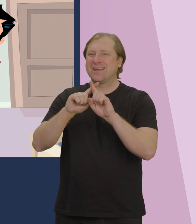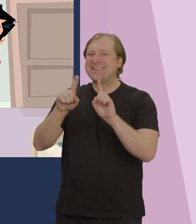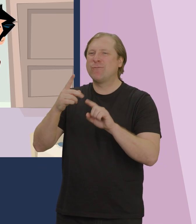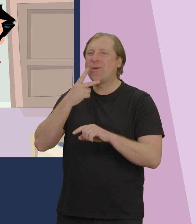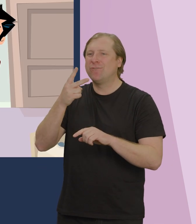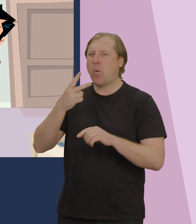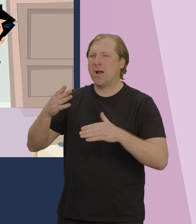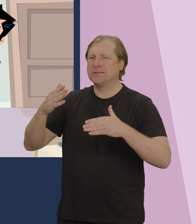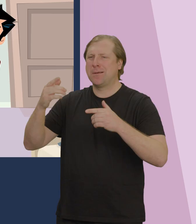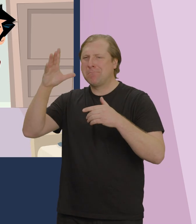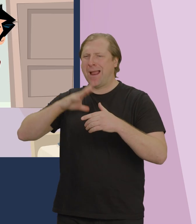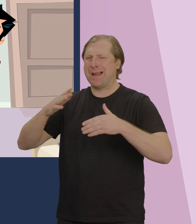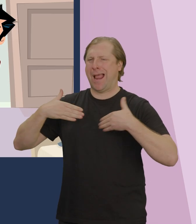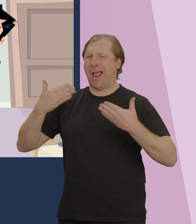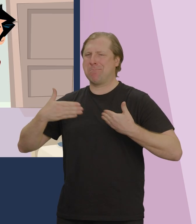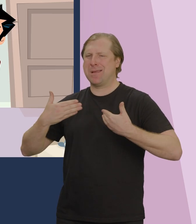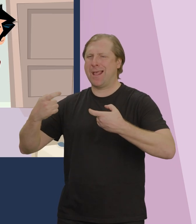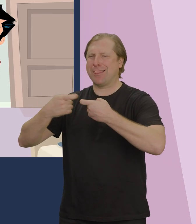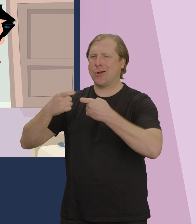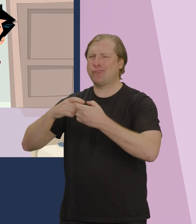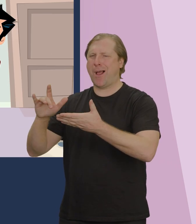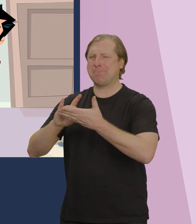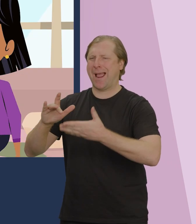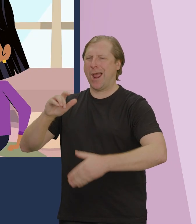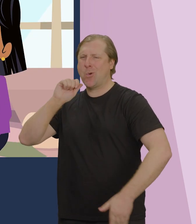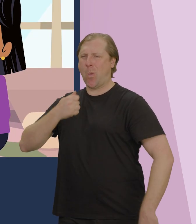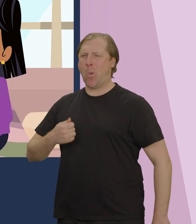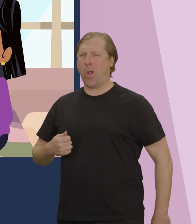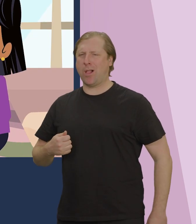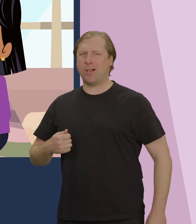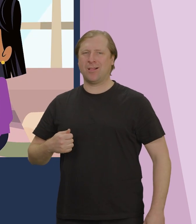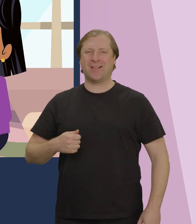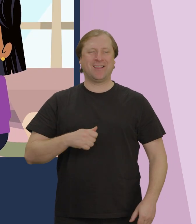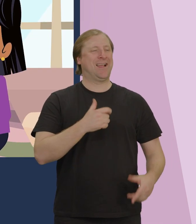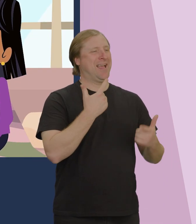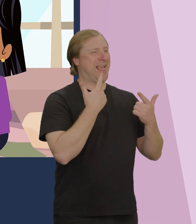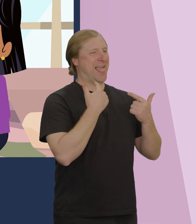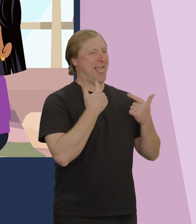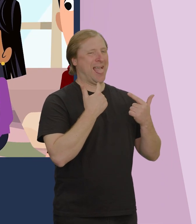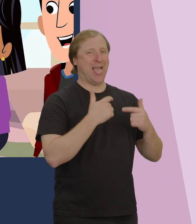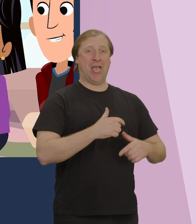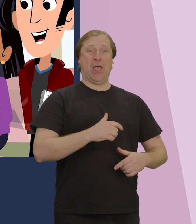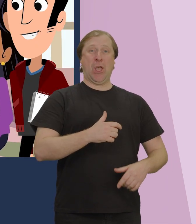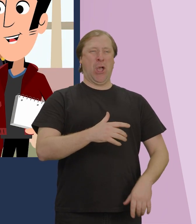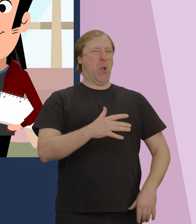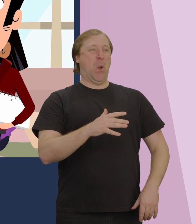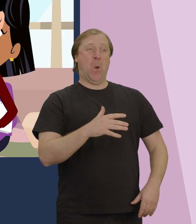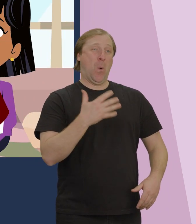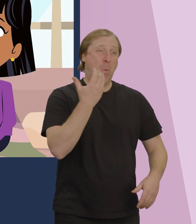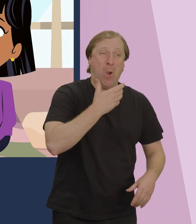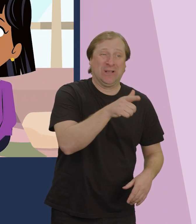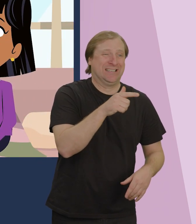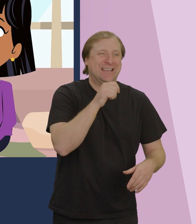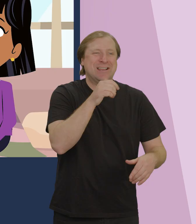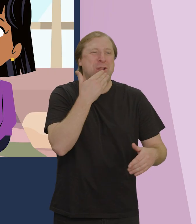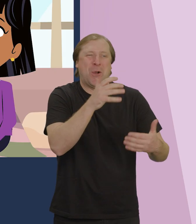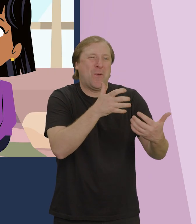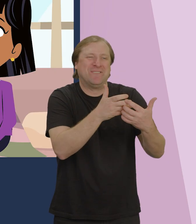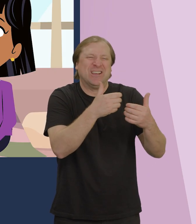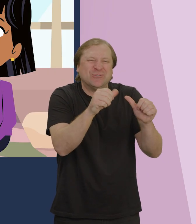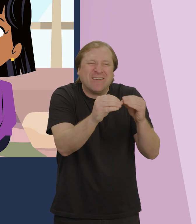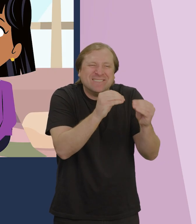Happy electronic pad. Cool. Oh. Whoa, one sec. Let me fix that real